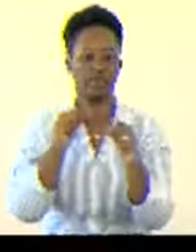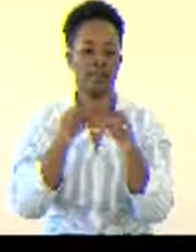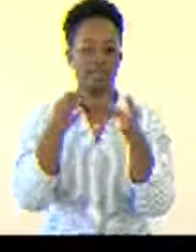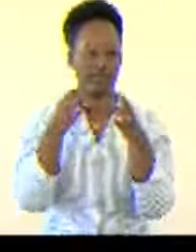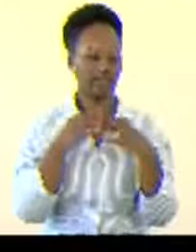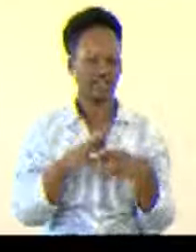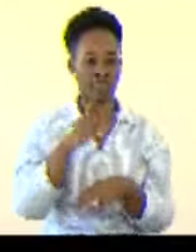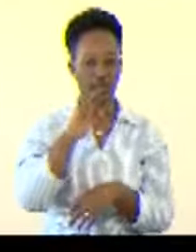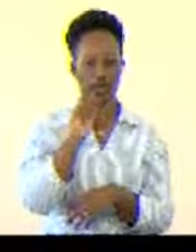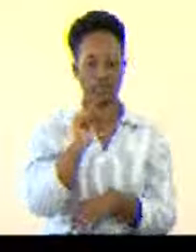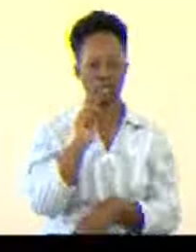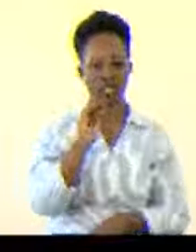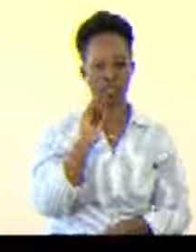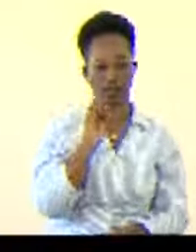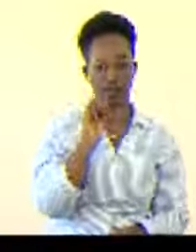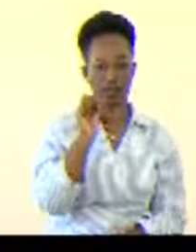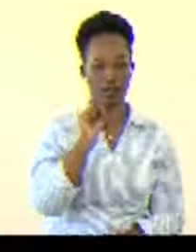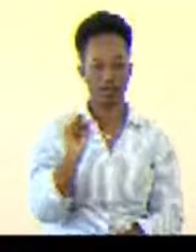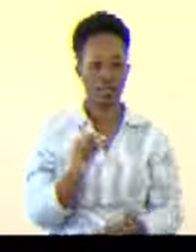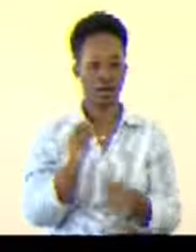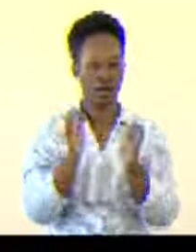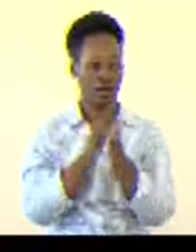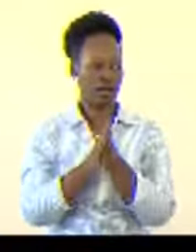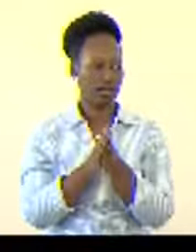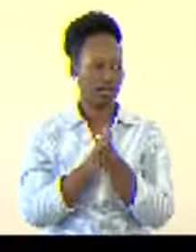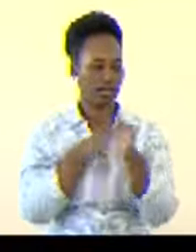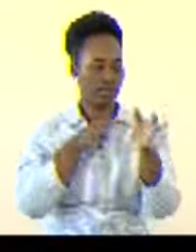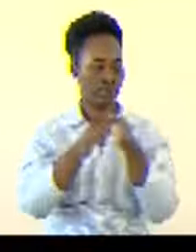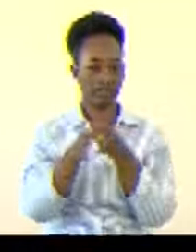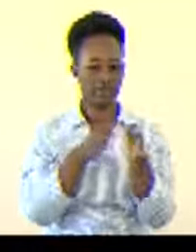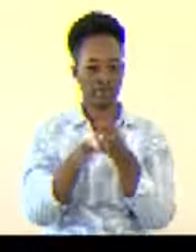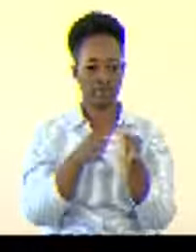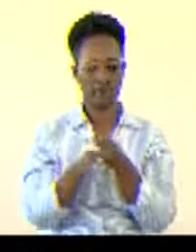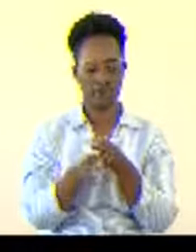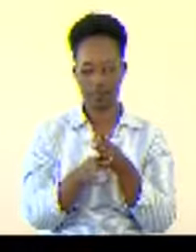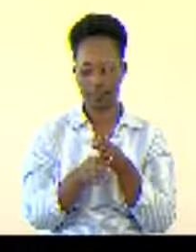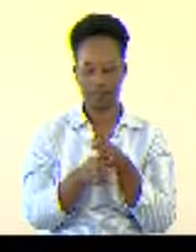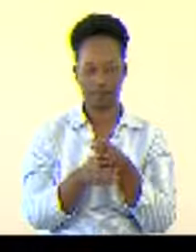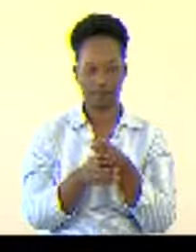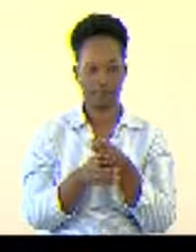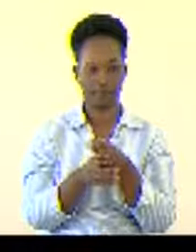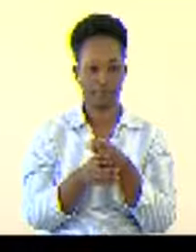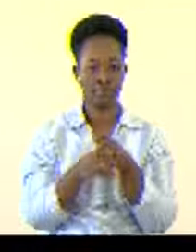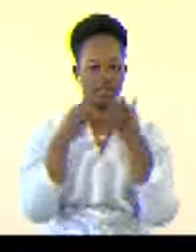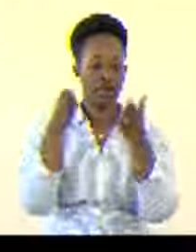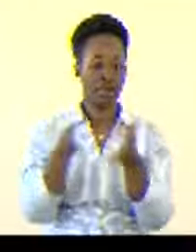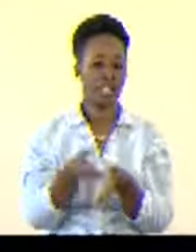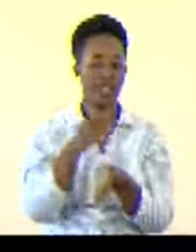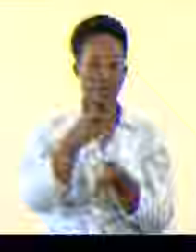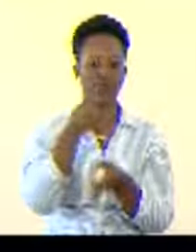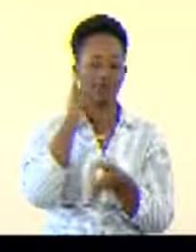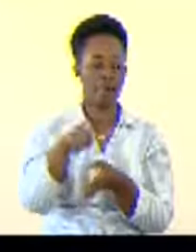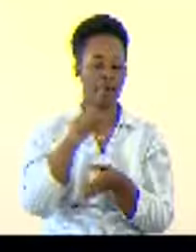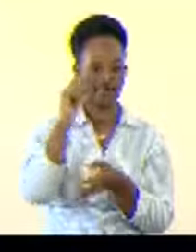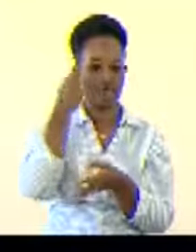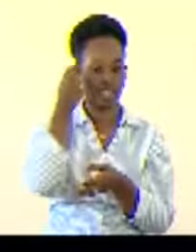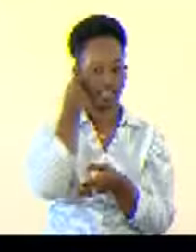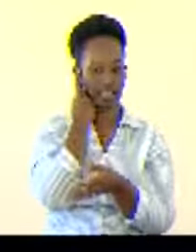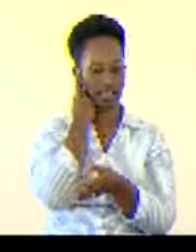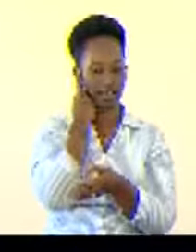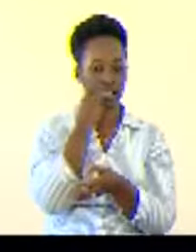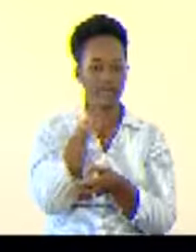interpretation. Financial ratios and interpretation. So, here you have to first understand what is a